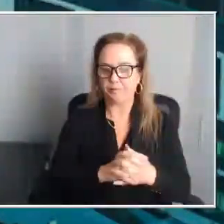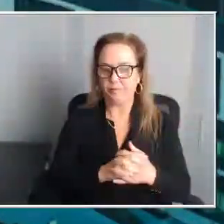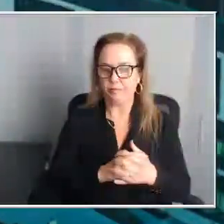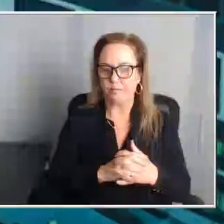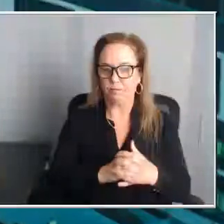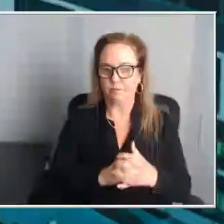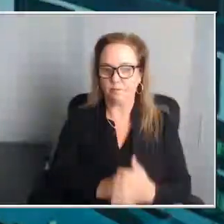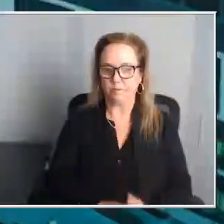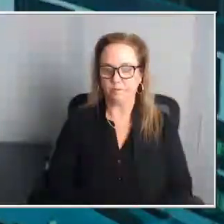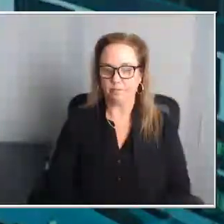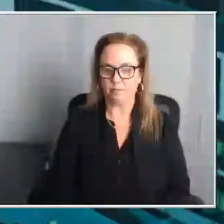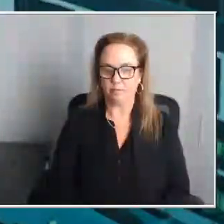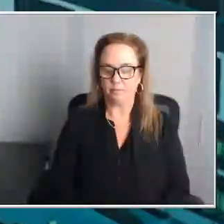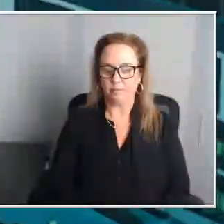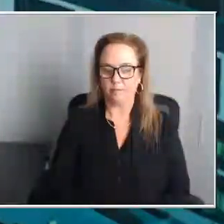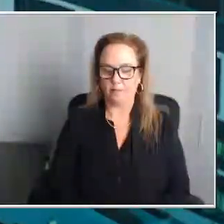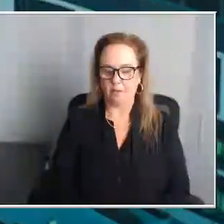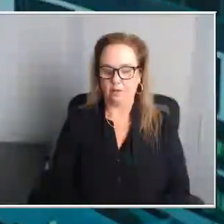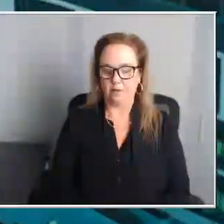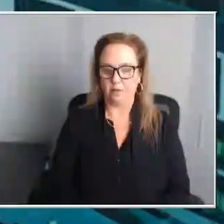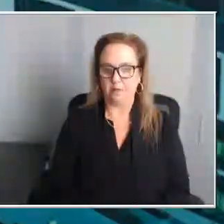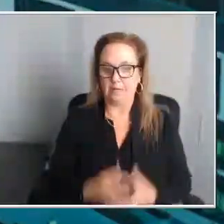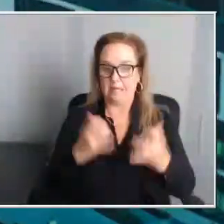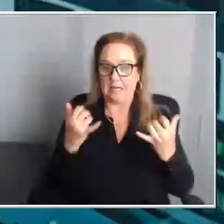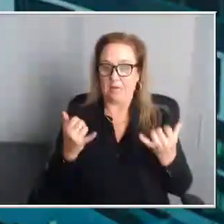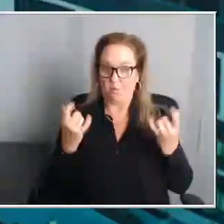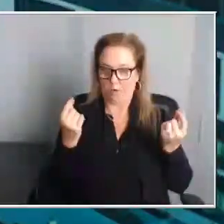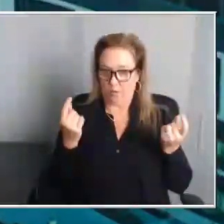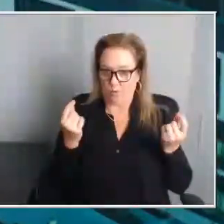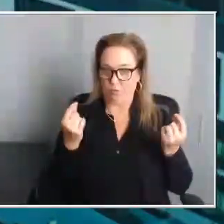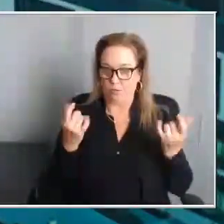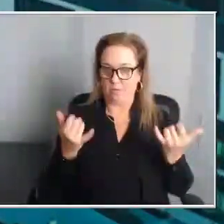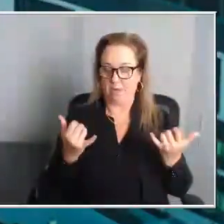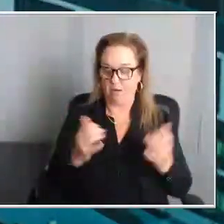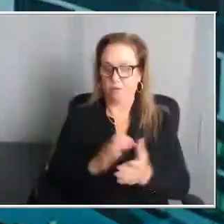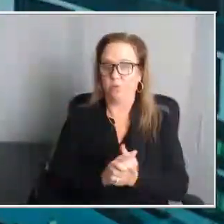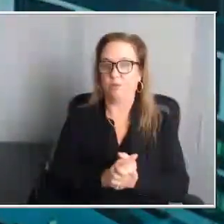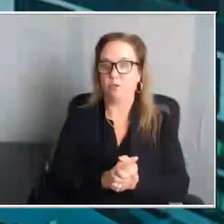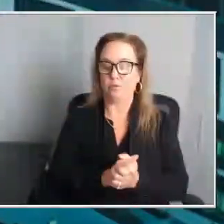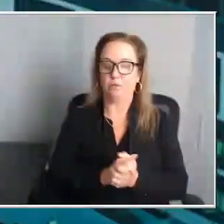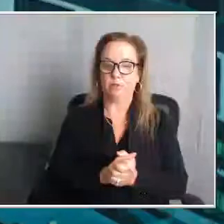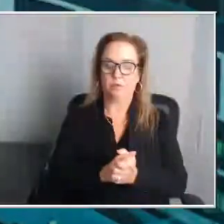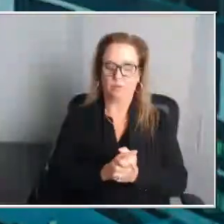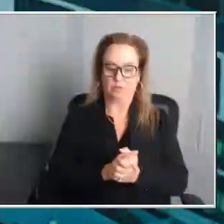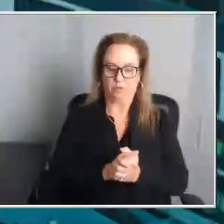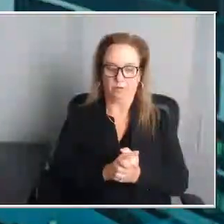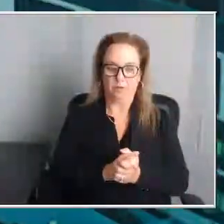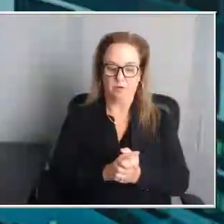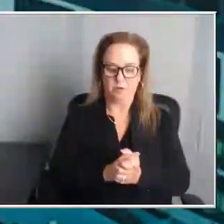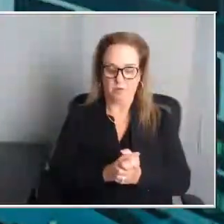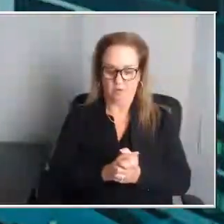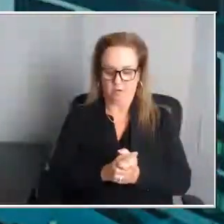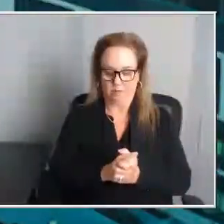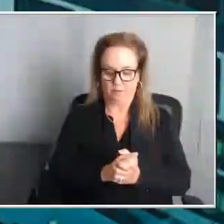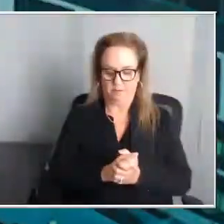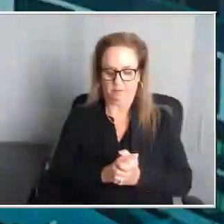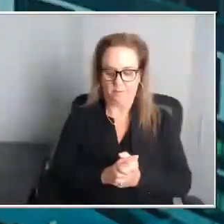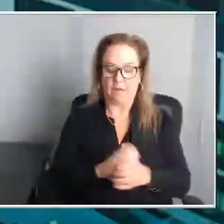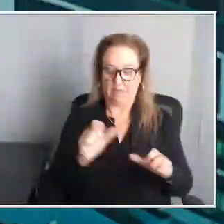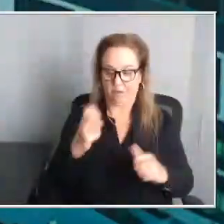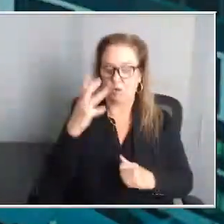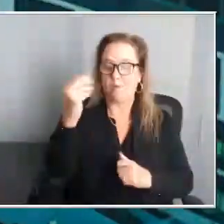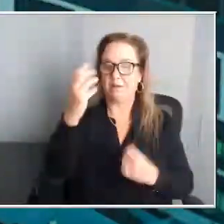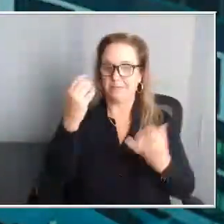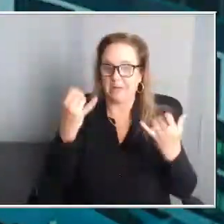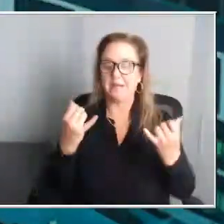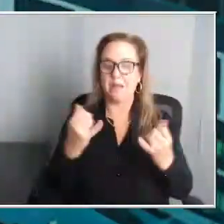and now what can you do? but now I can, and